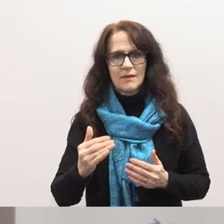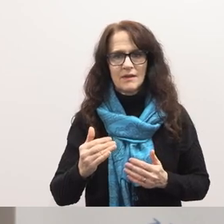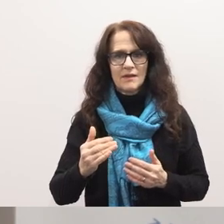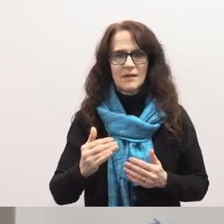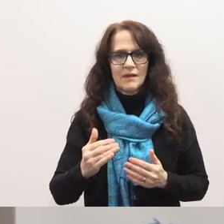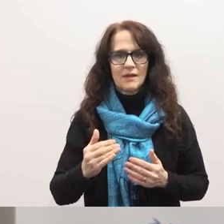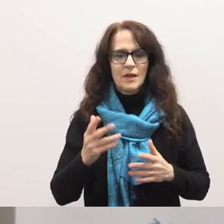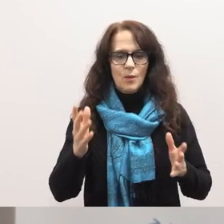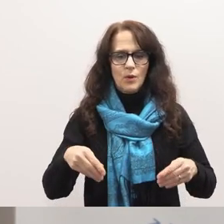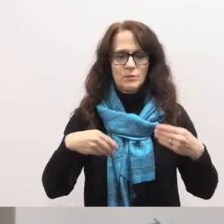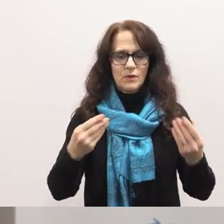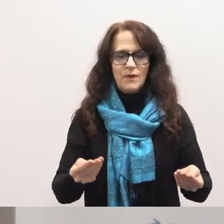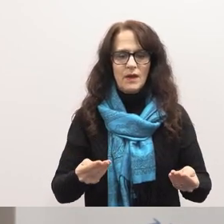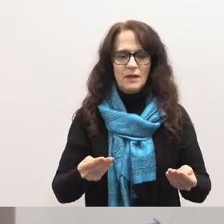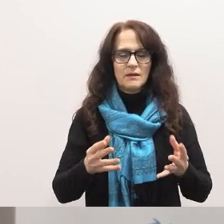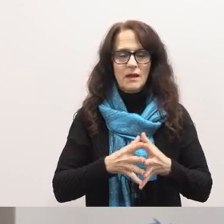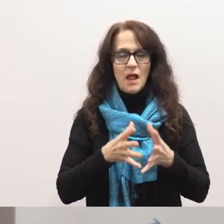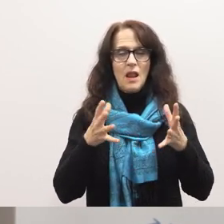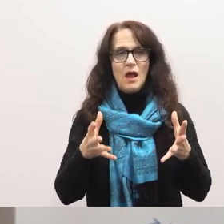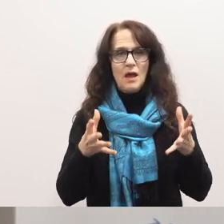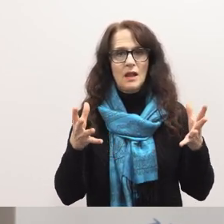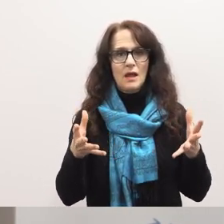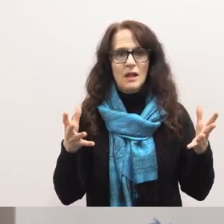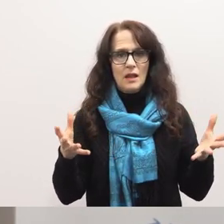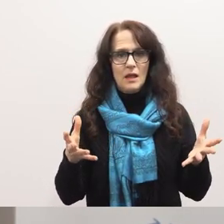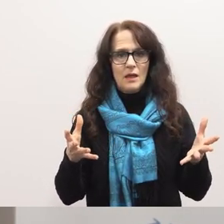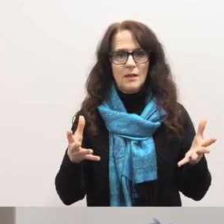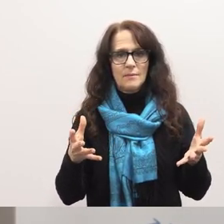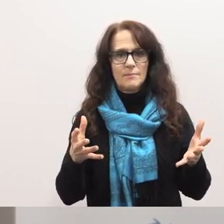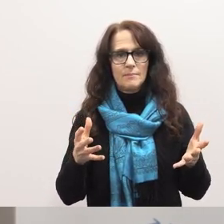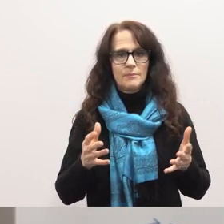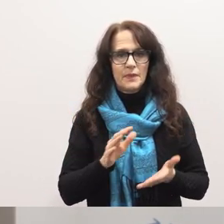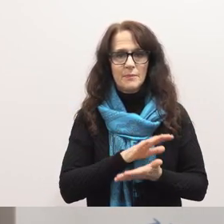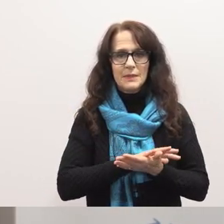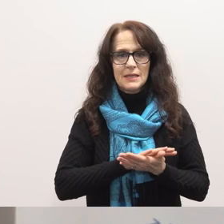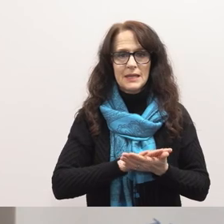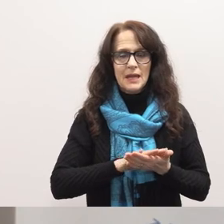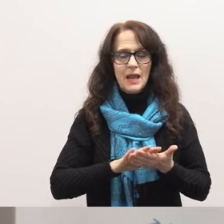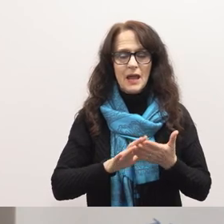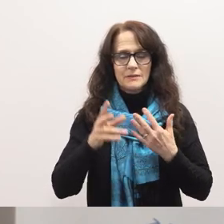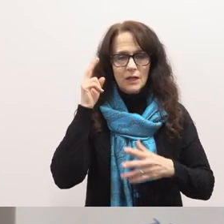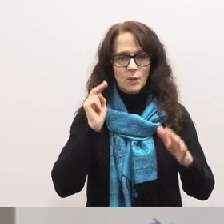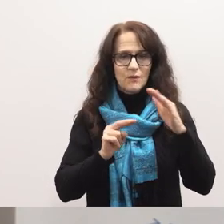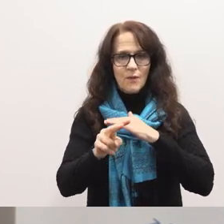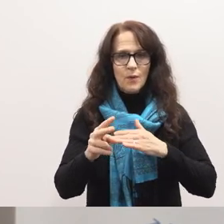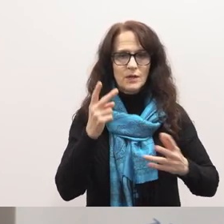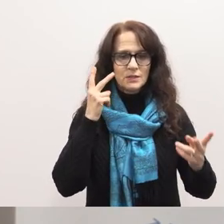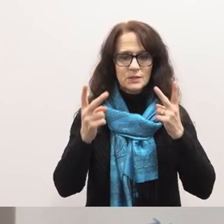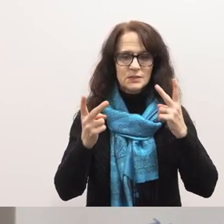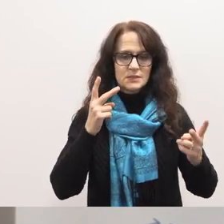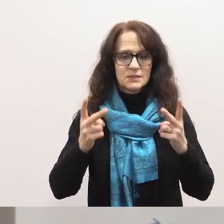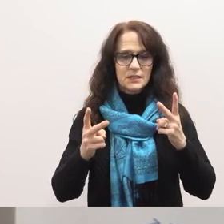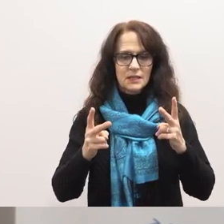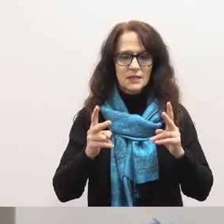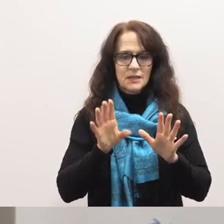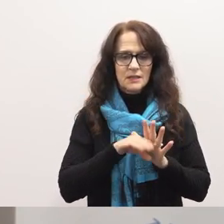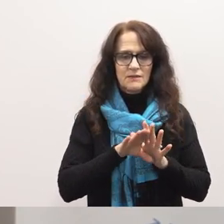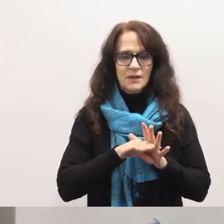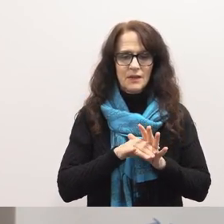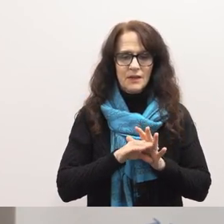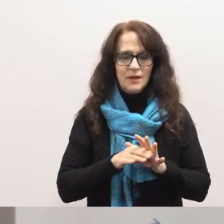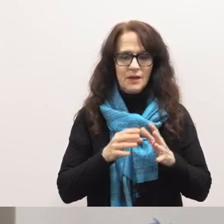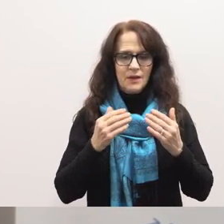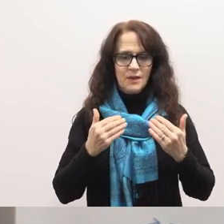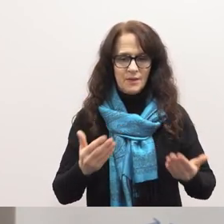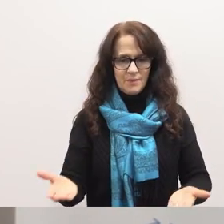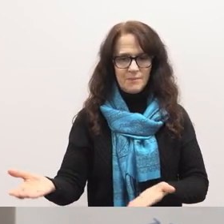what is provided, which is quite a lot. So it's going to be nice. I'm looking forward to seeing this video. So here